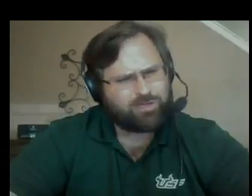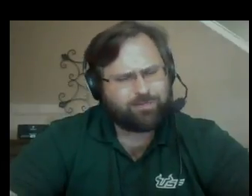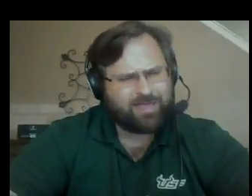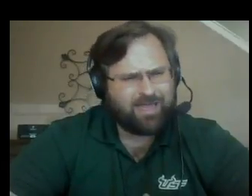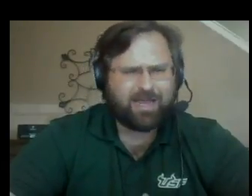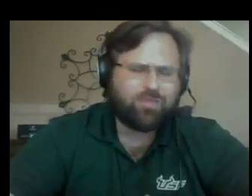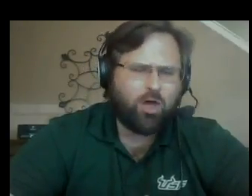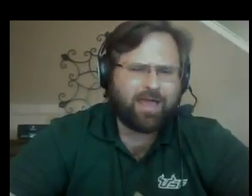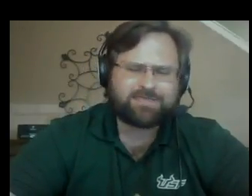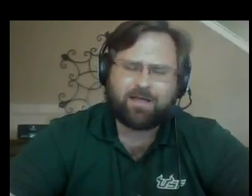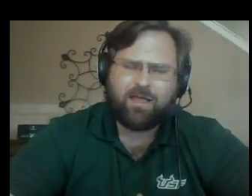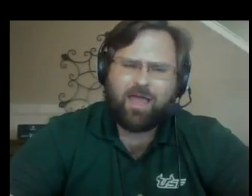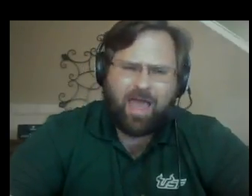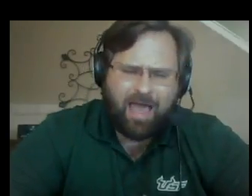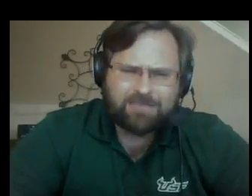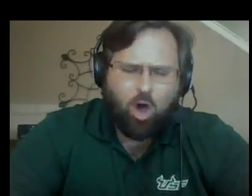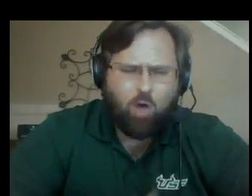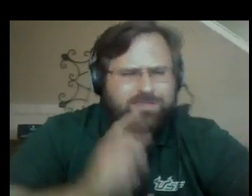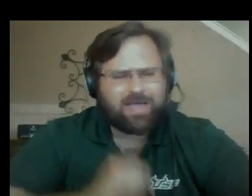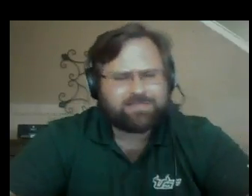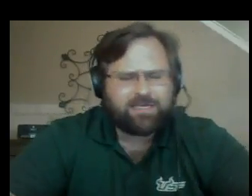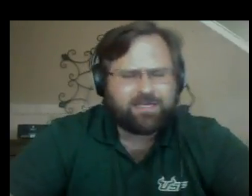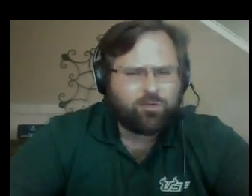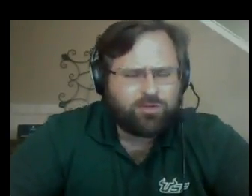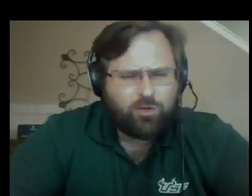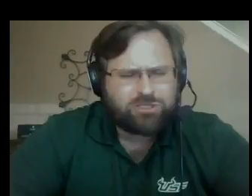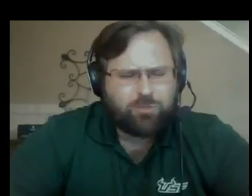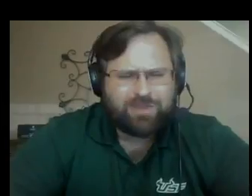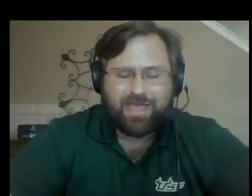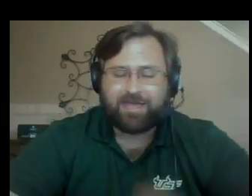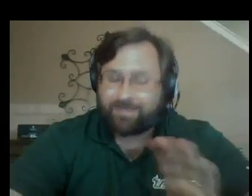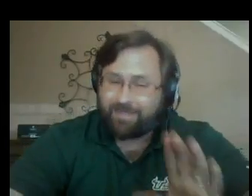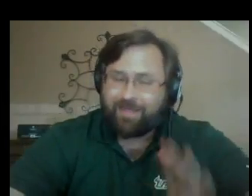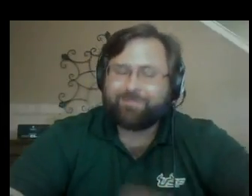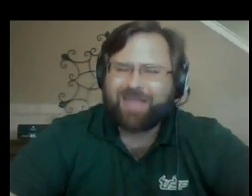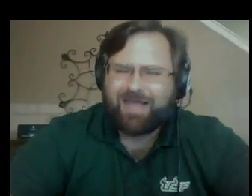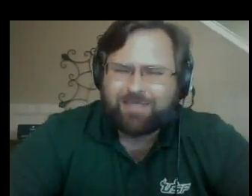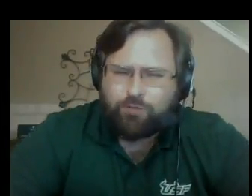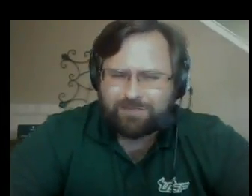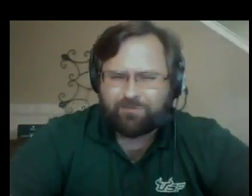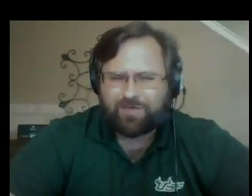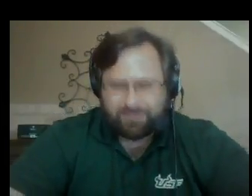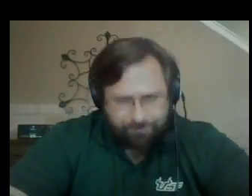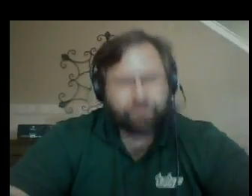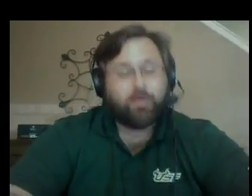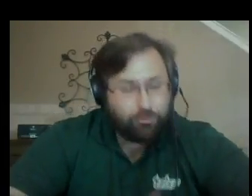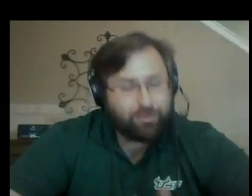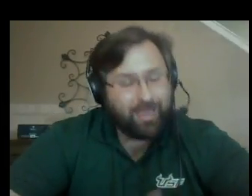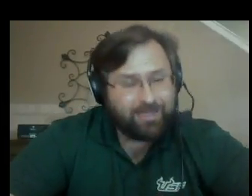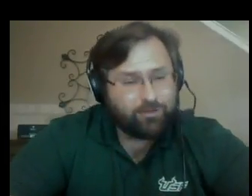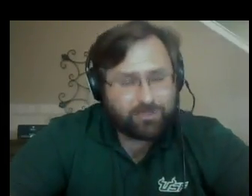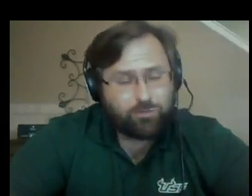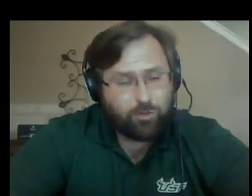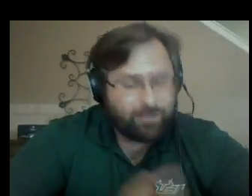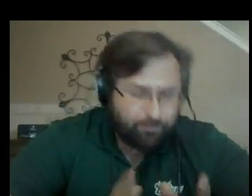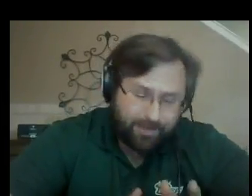the word at the beginning, and I thought ASL always has the question word at the end. But that's an oversimplification. You can